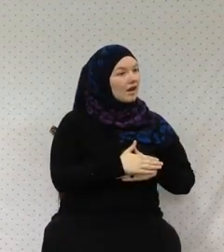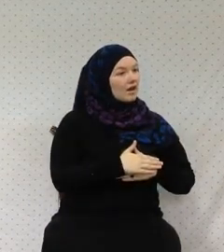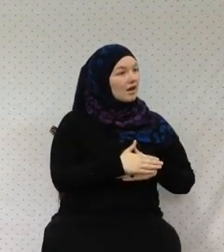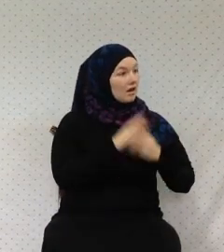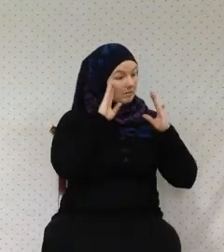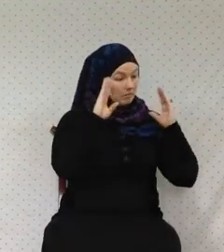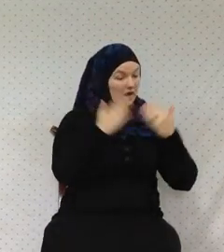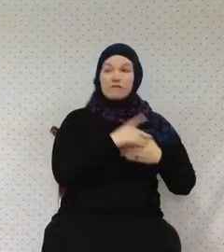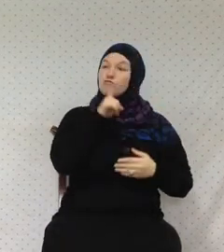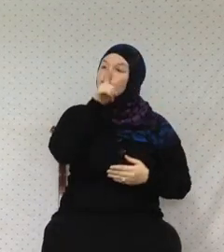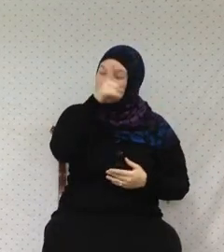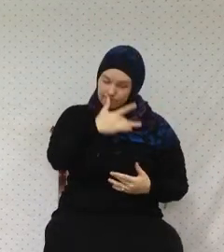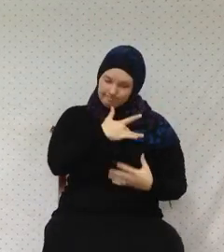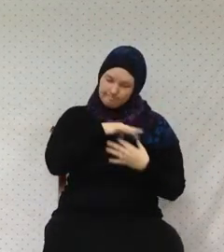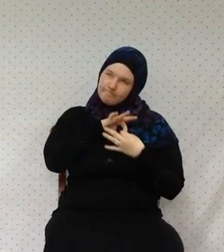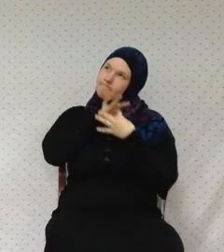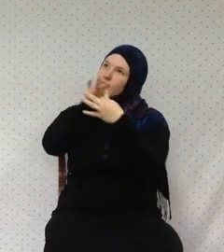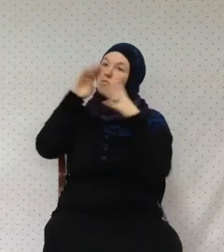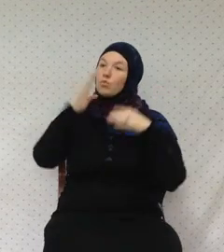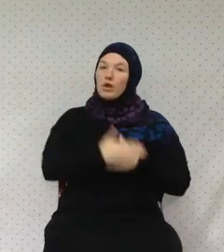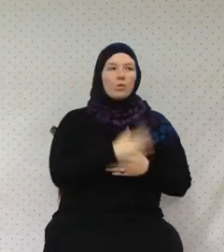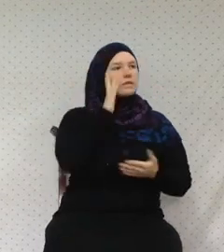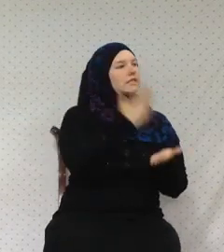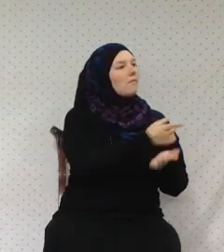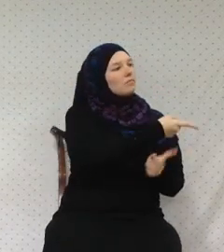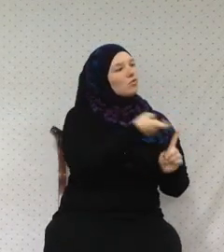from doing anything vice, anything evil, anything bad.